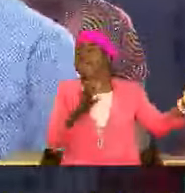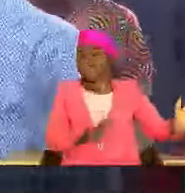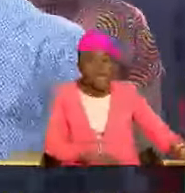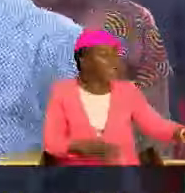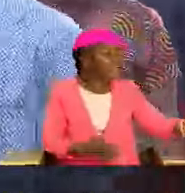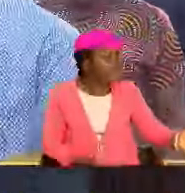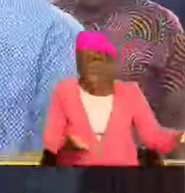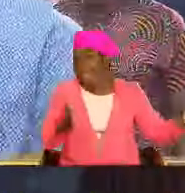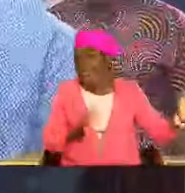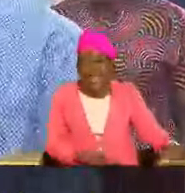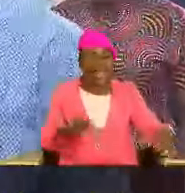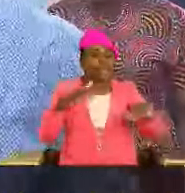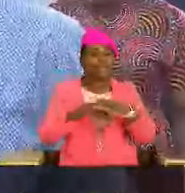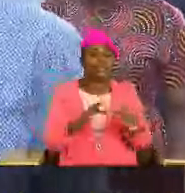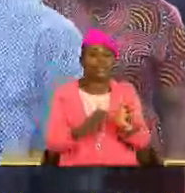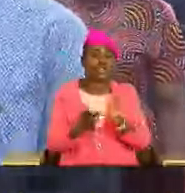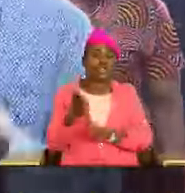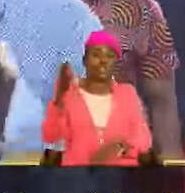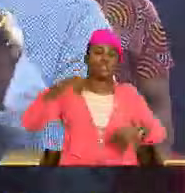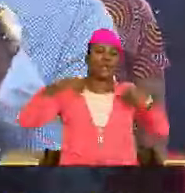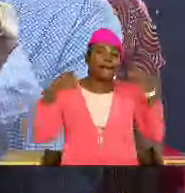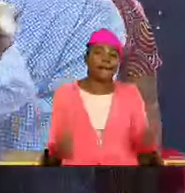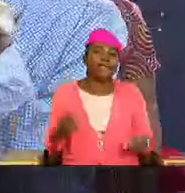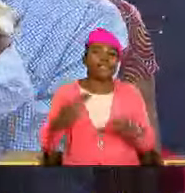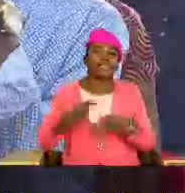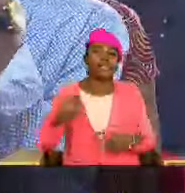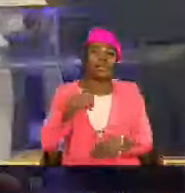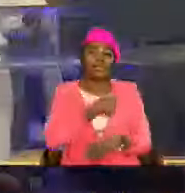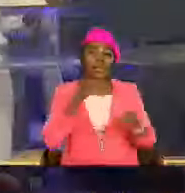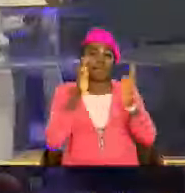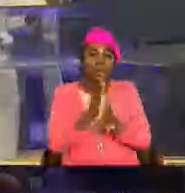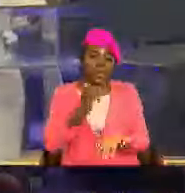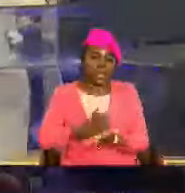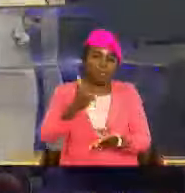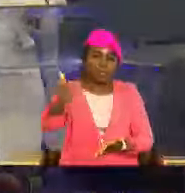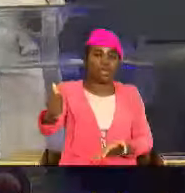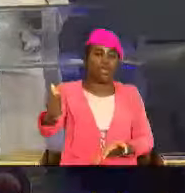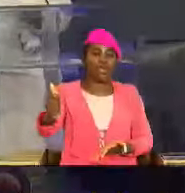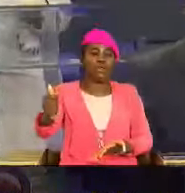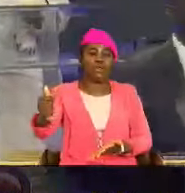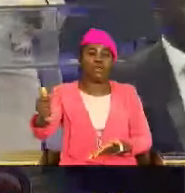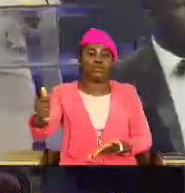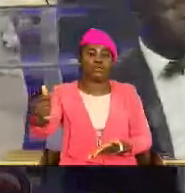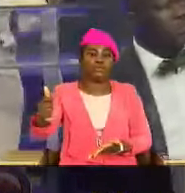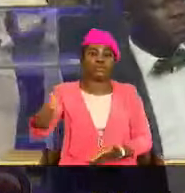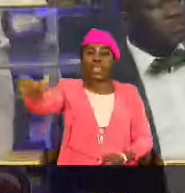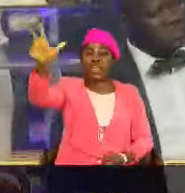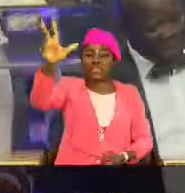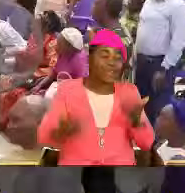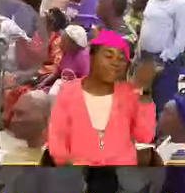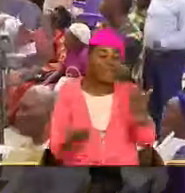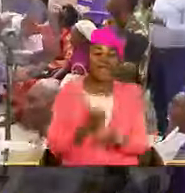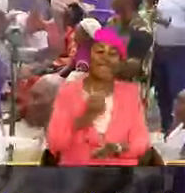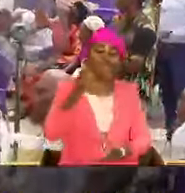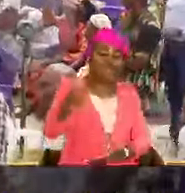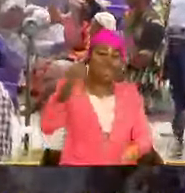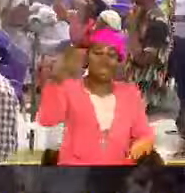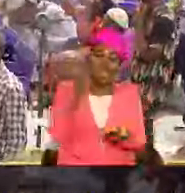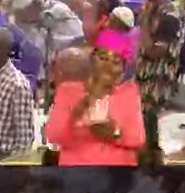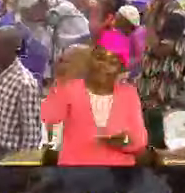power in Jesus mighty name we have prayed three fire Amen to